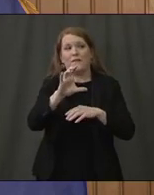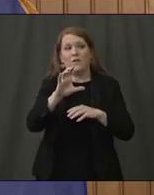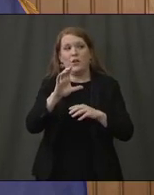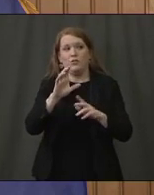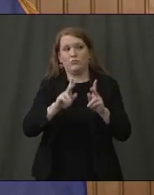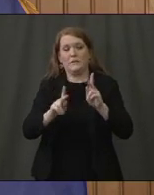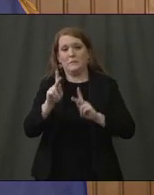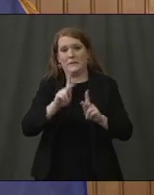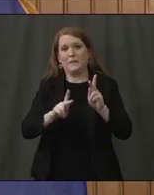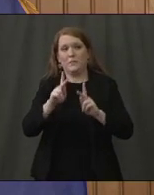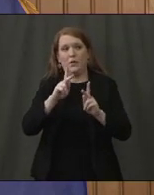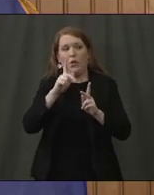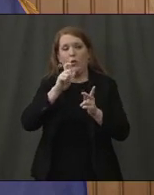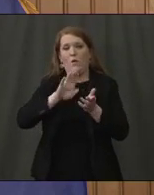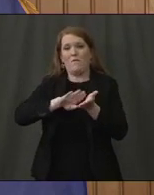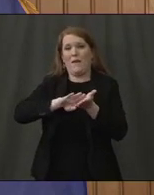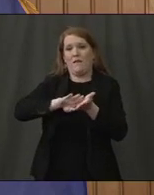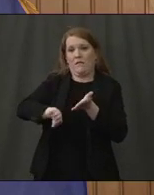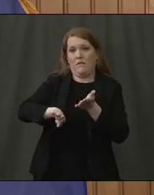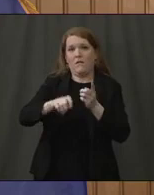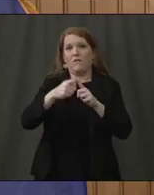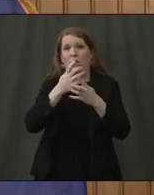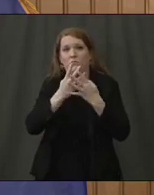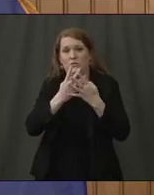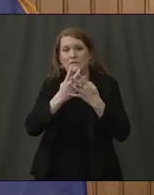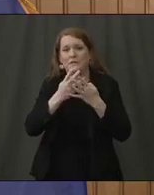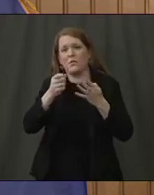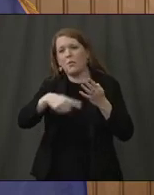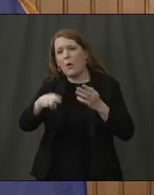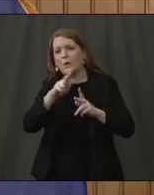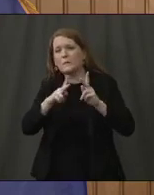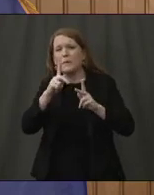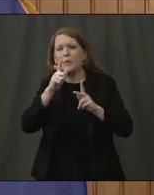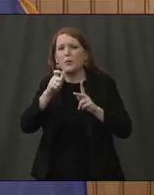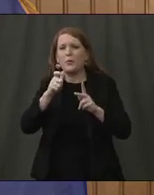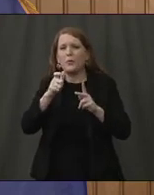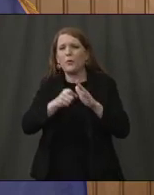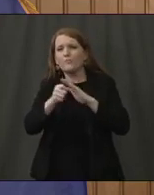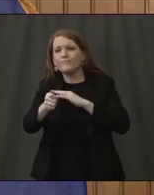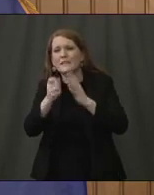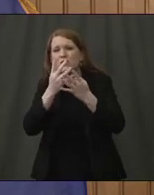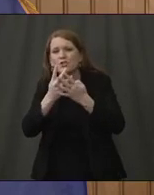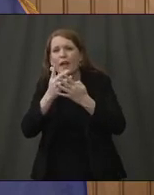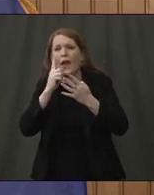lowest risk folks who were incarcerated are there for very minor